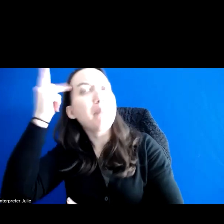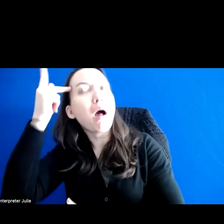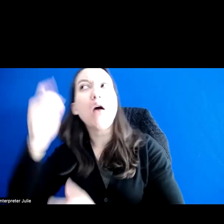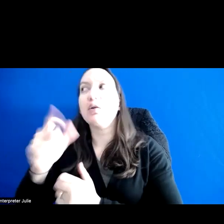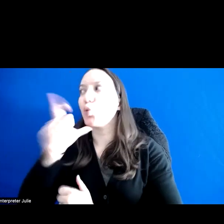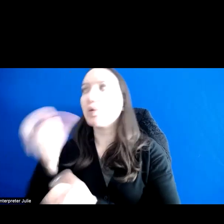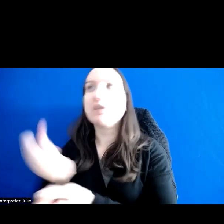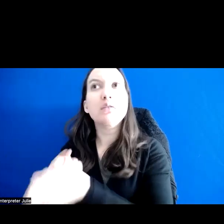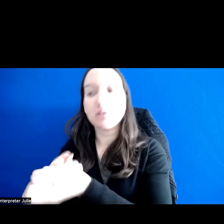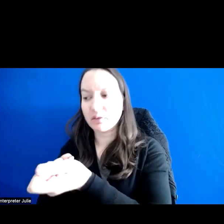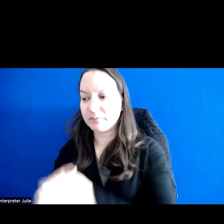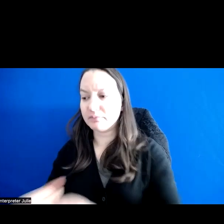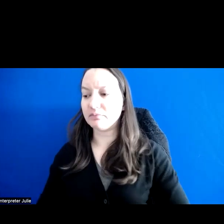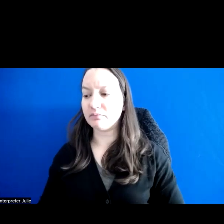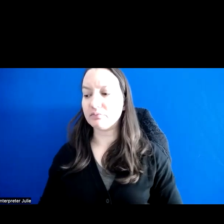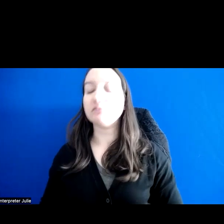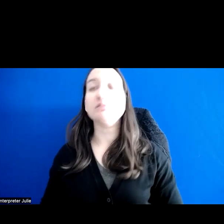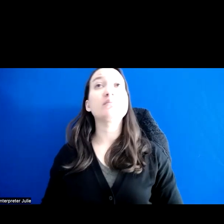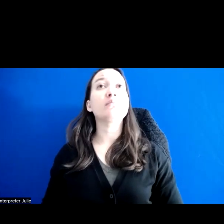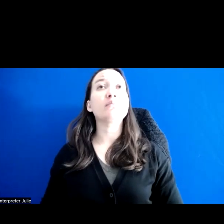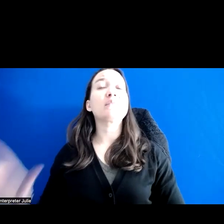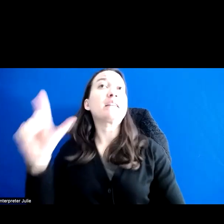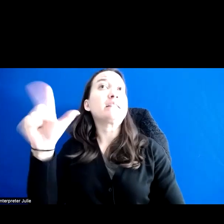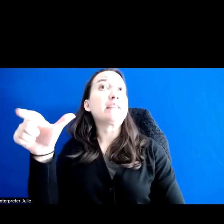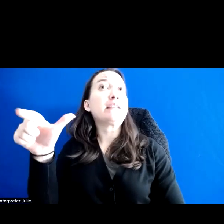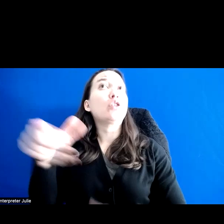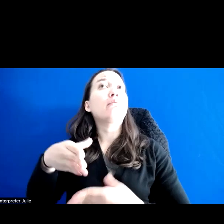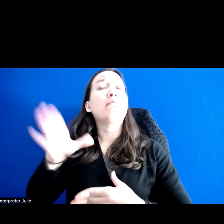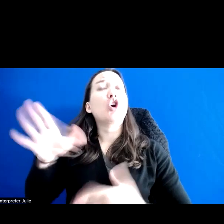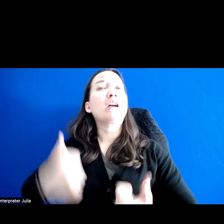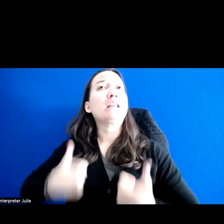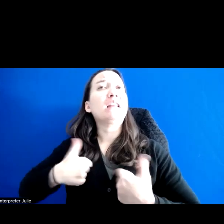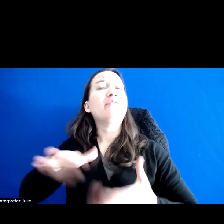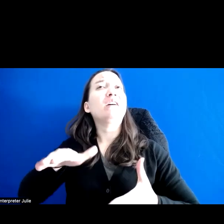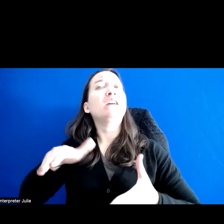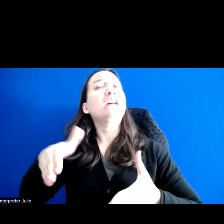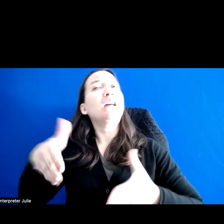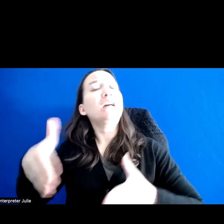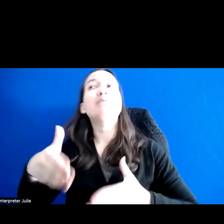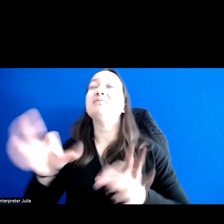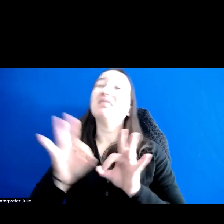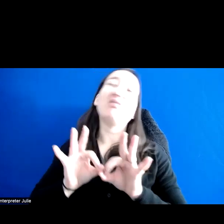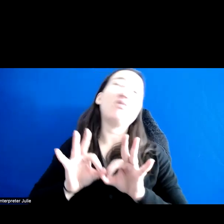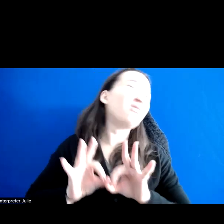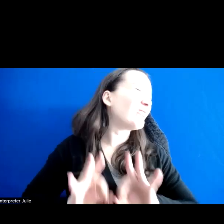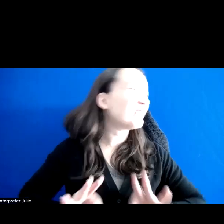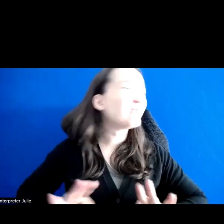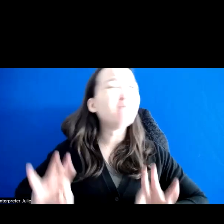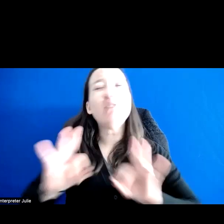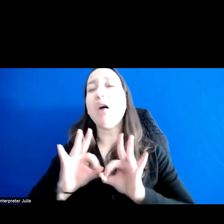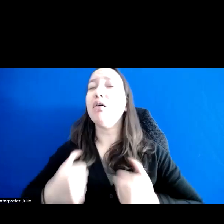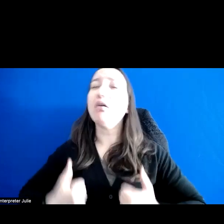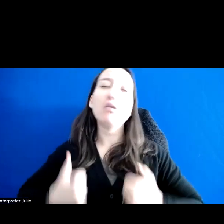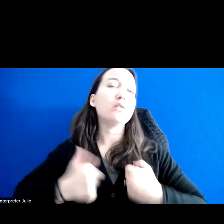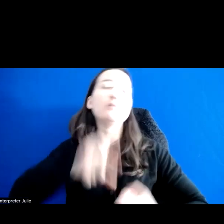of representation. And later on, towards the end of her life, her vital,